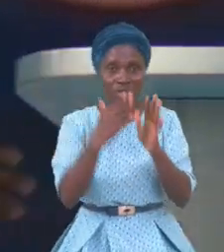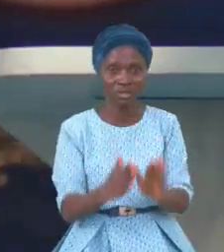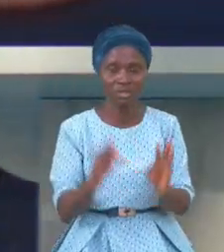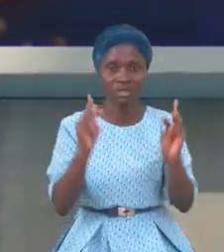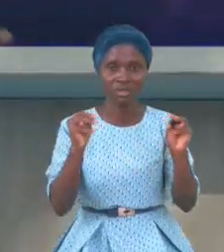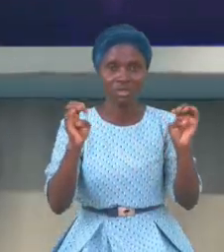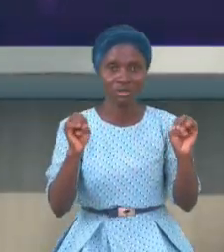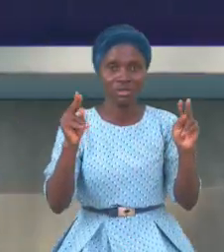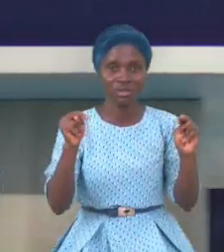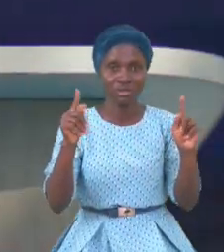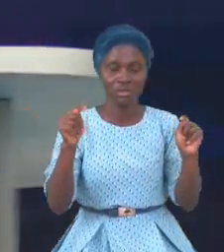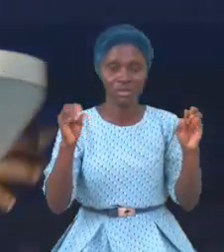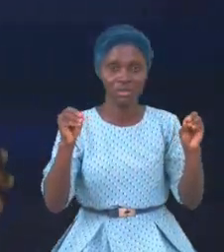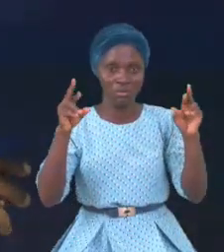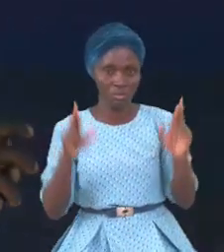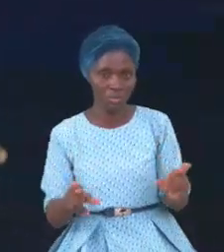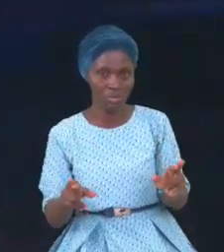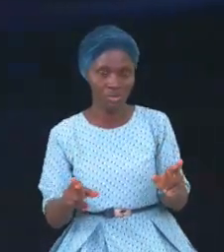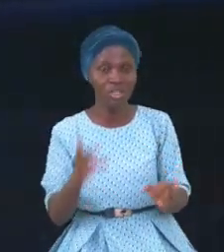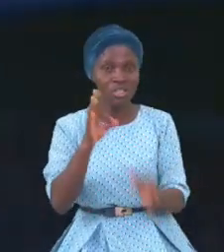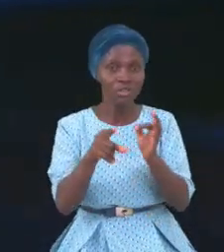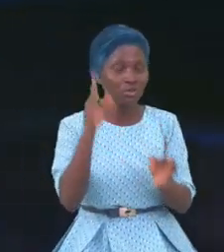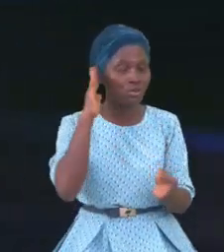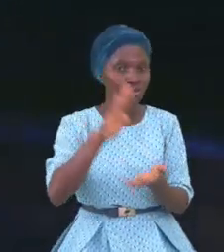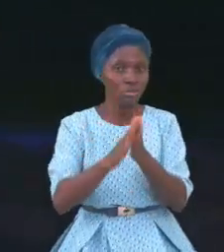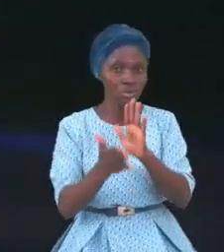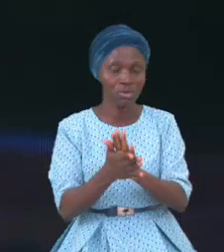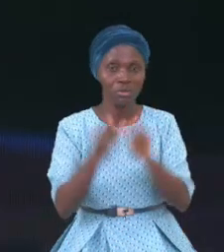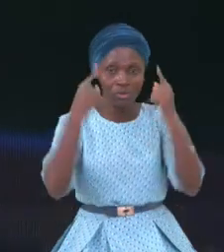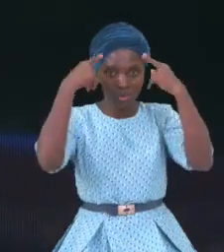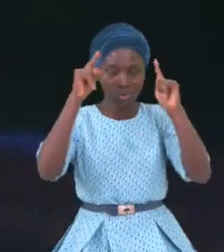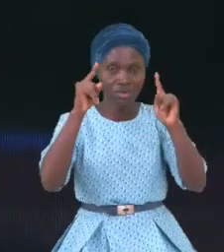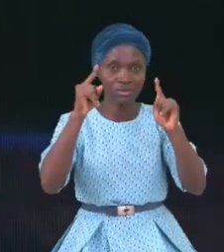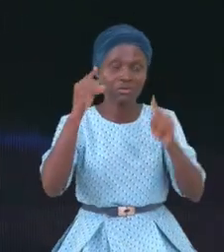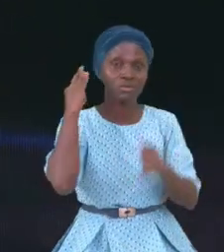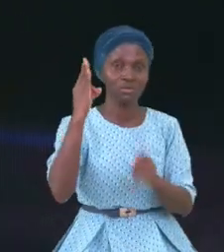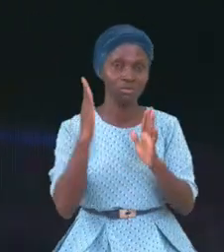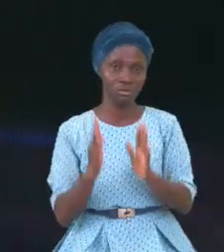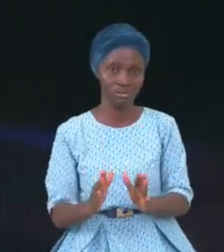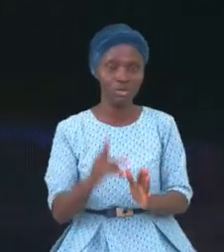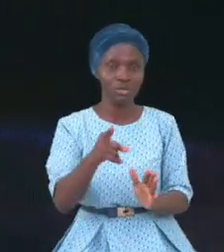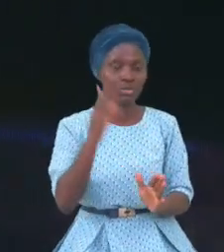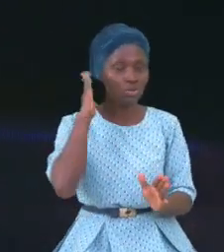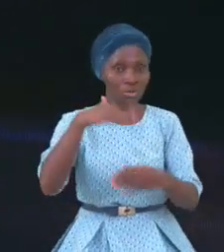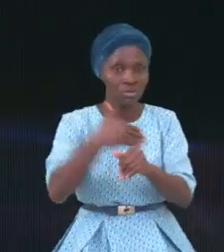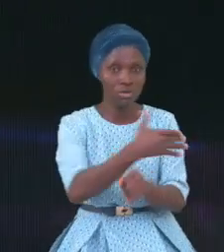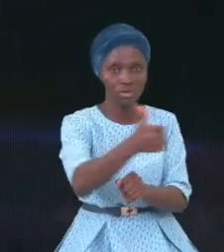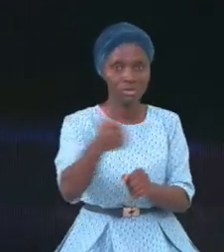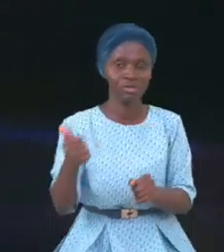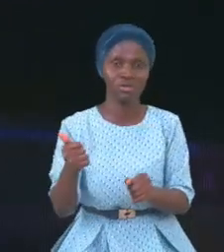ministry, you'll be absent from the crowd a lot of times. If you're going to develop that courage and that stamina and